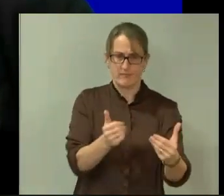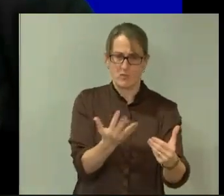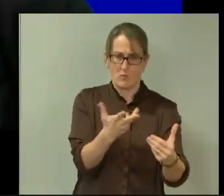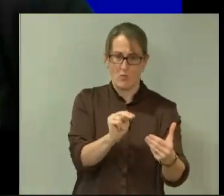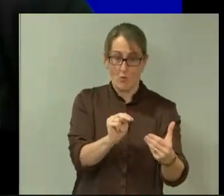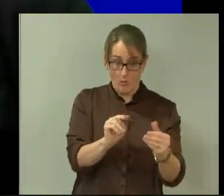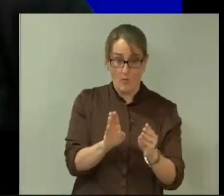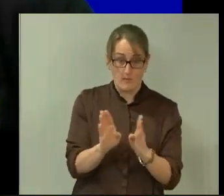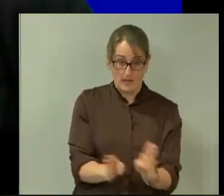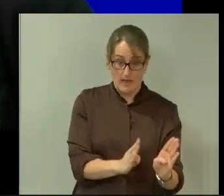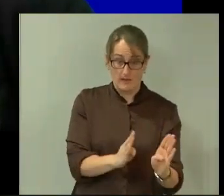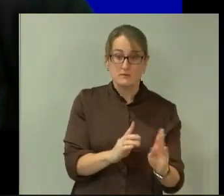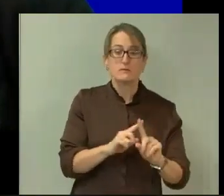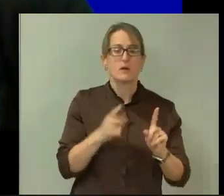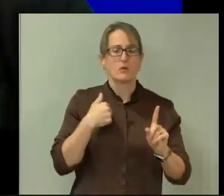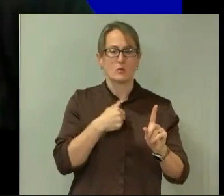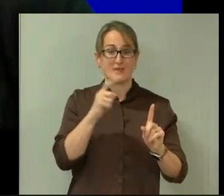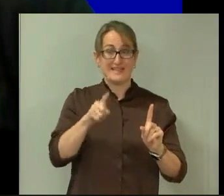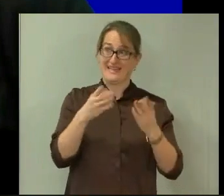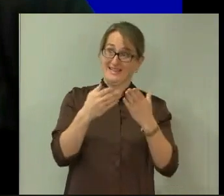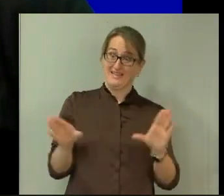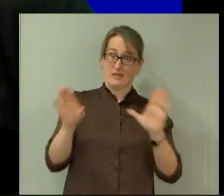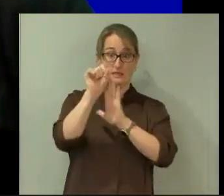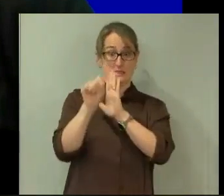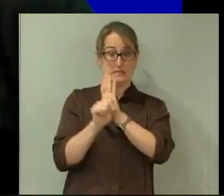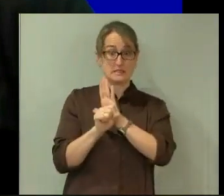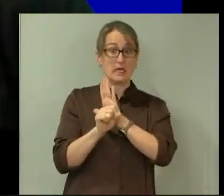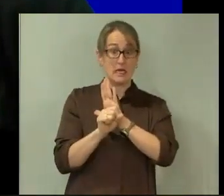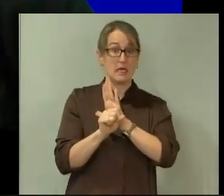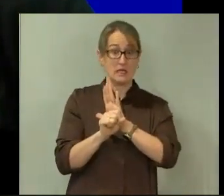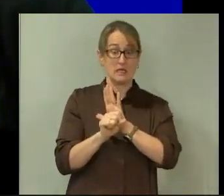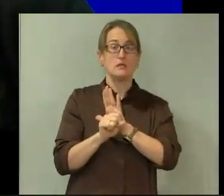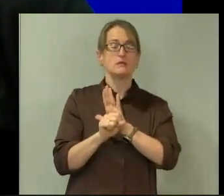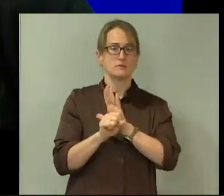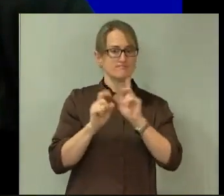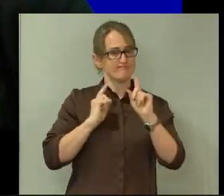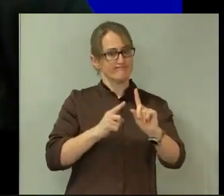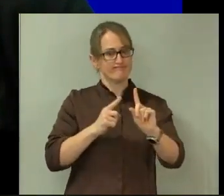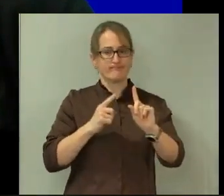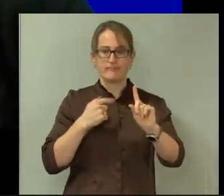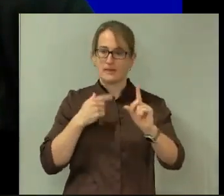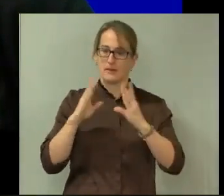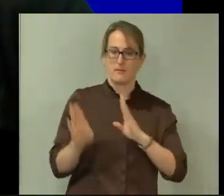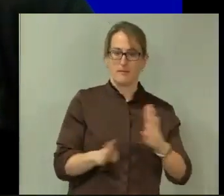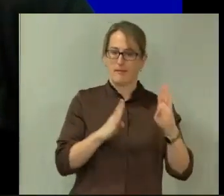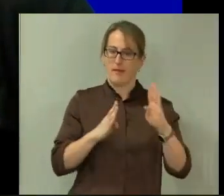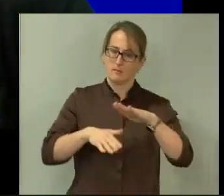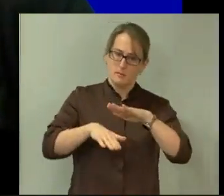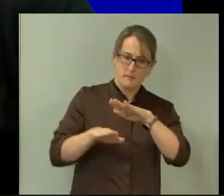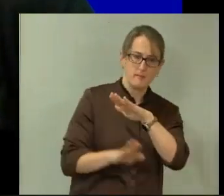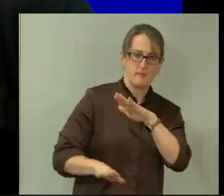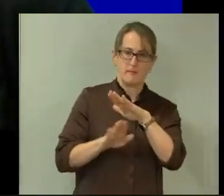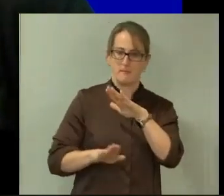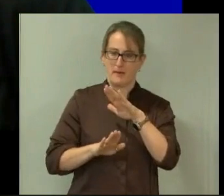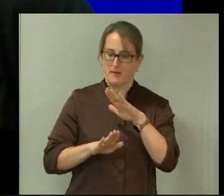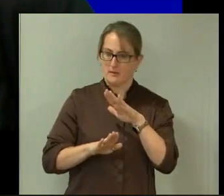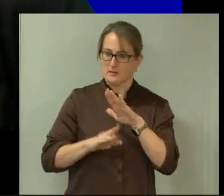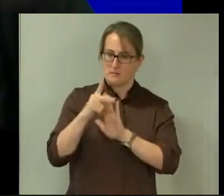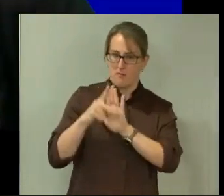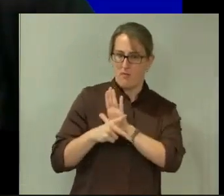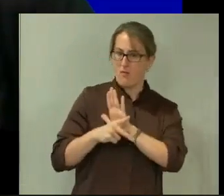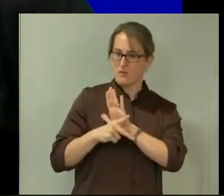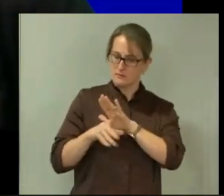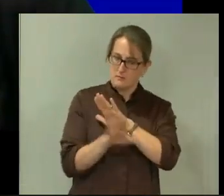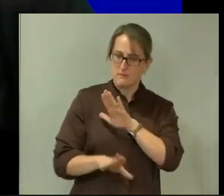need statewide. We need a plan, as a guideline for them to be able